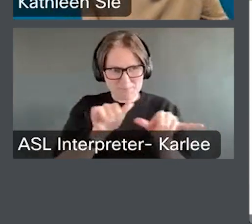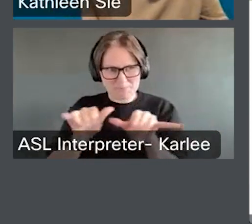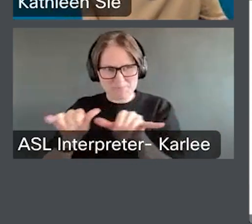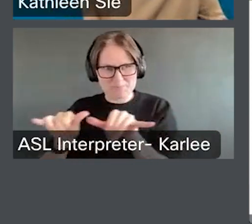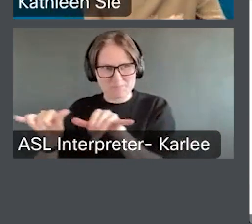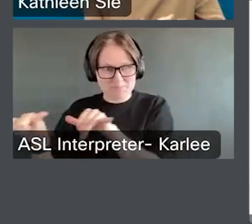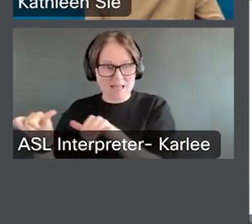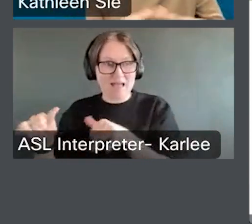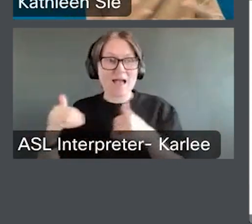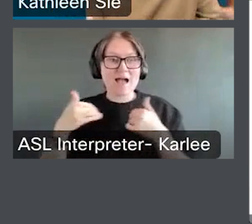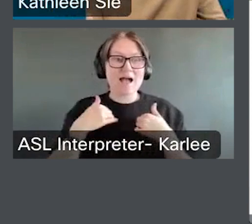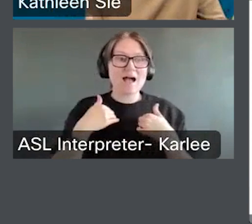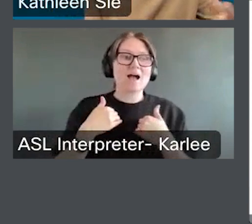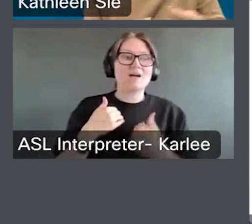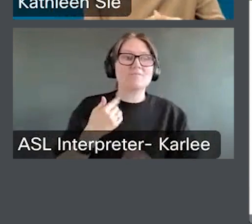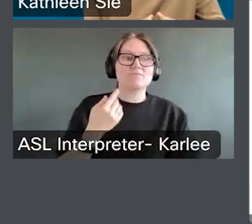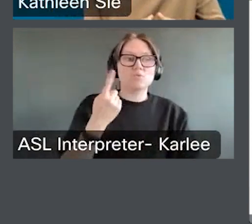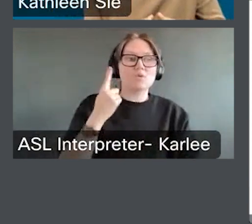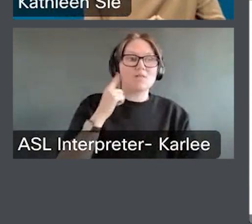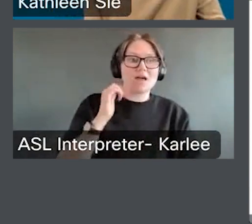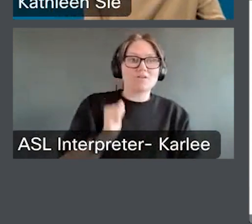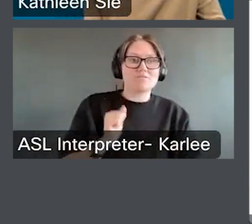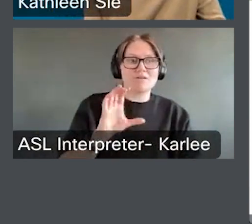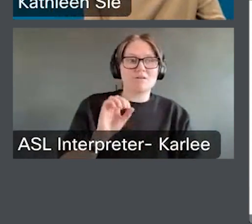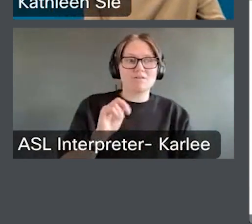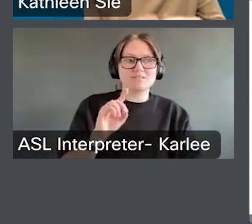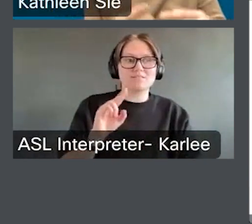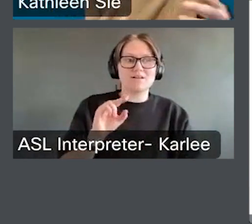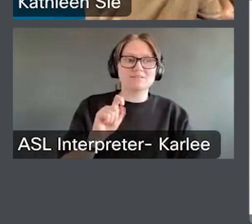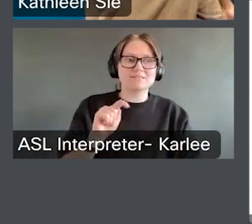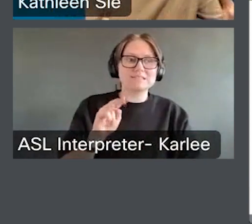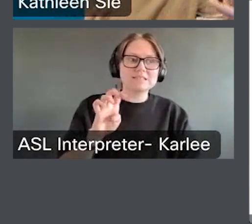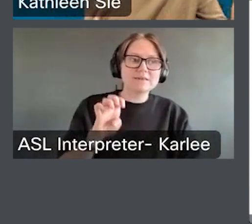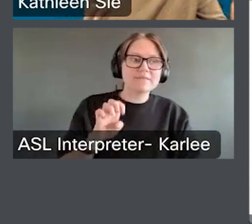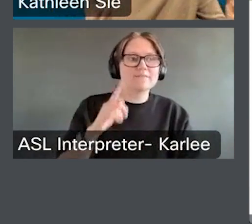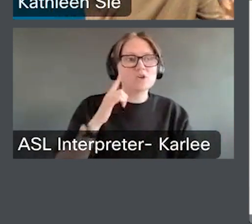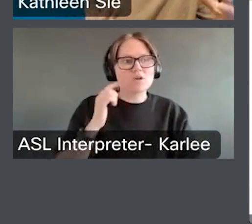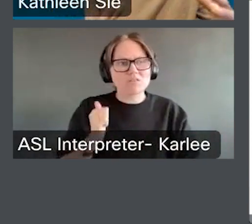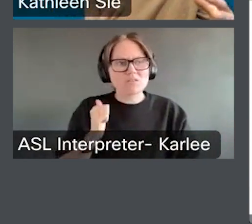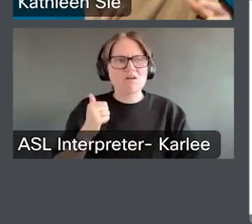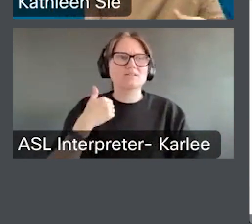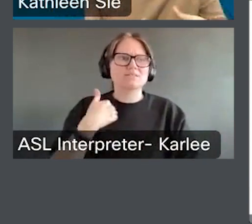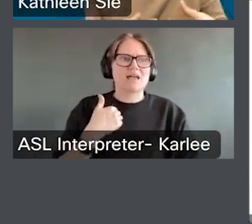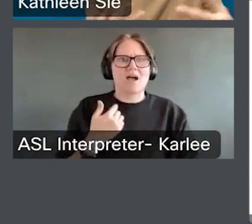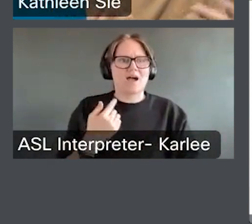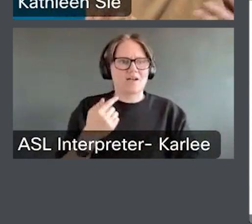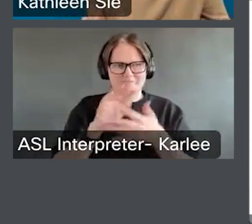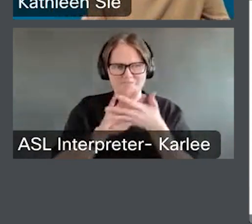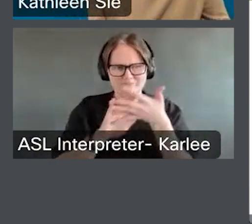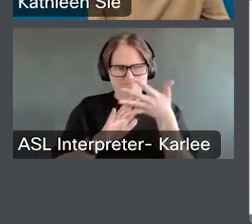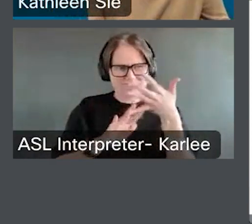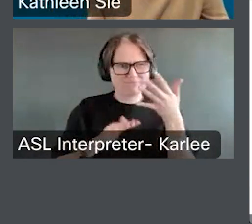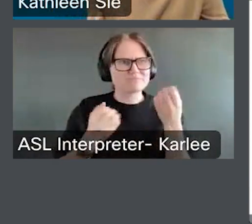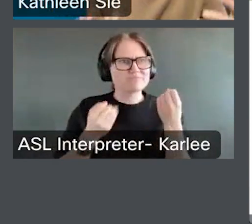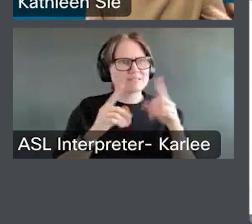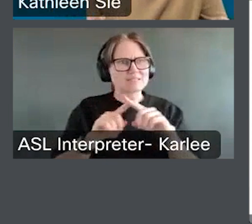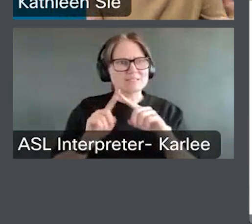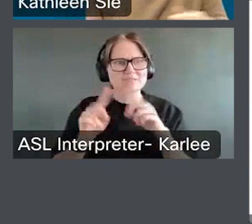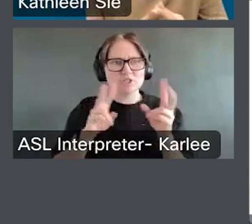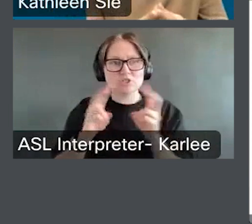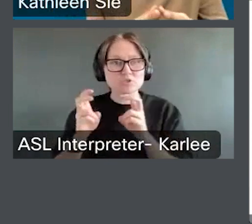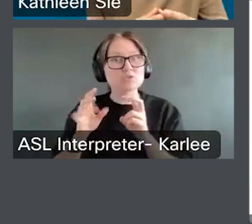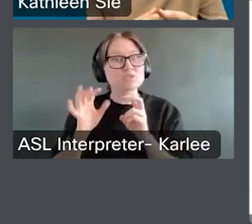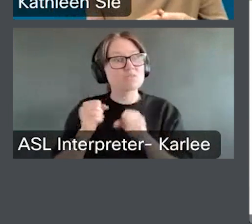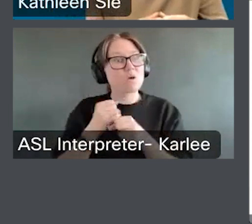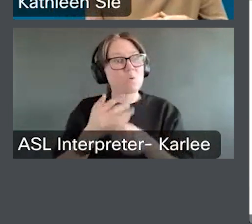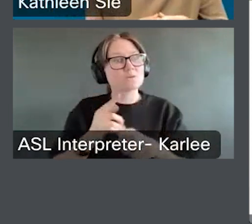unilateral conductive hearing loss, single-sided deafness. So all these different issues raise a lot of questions and